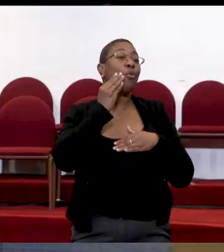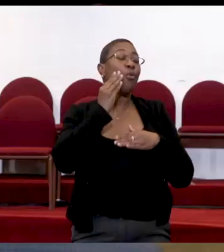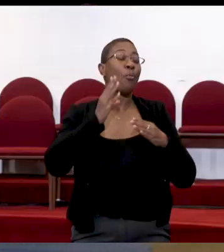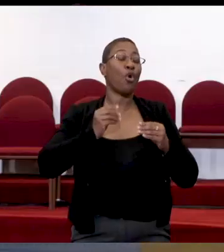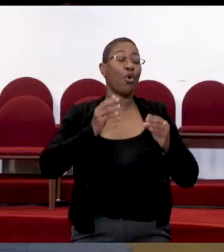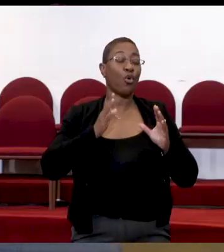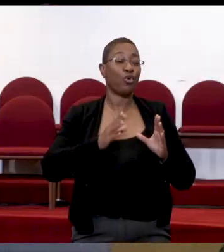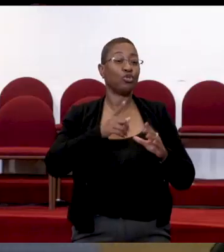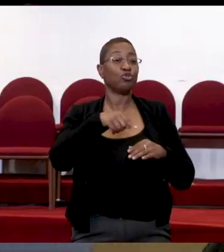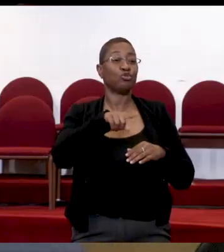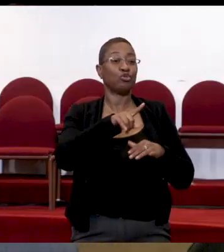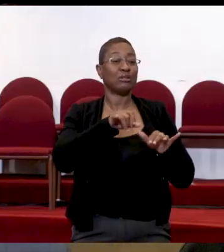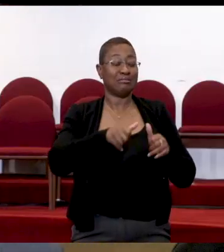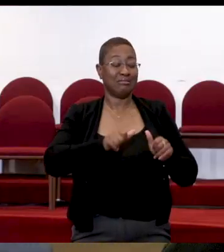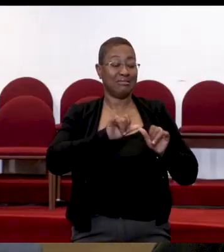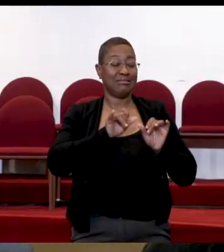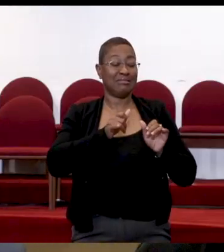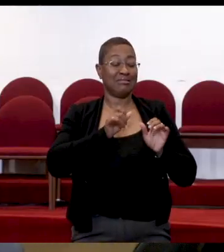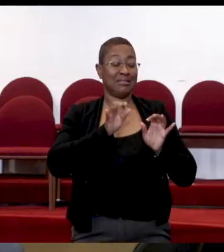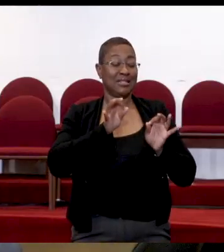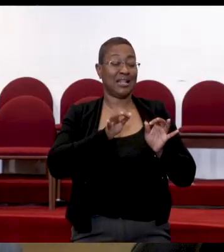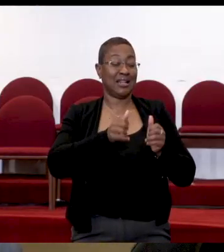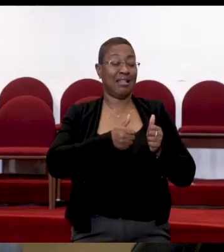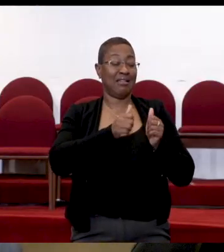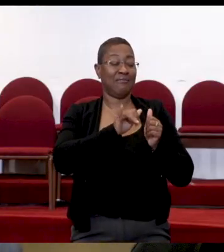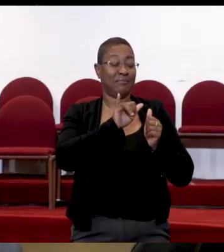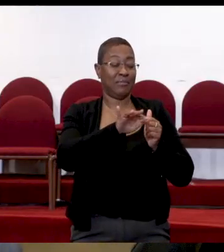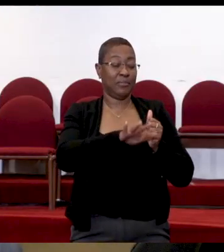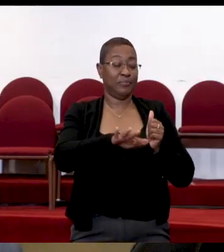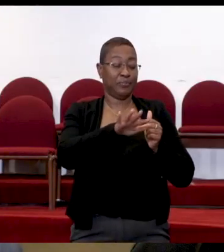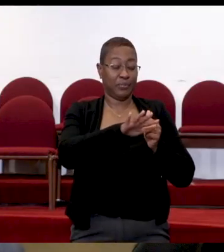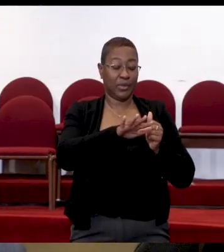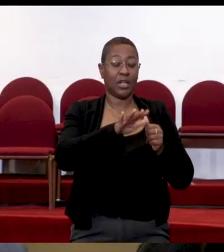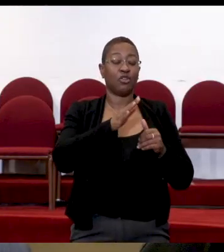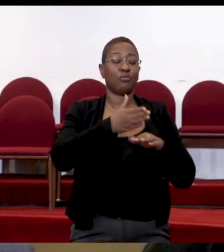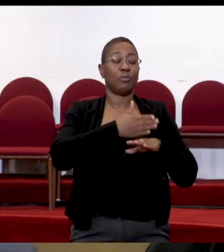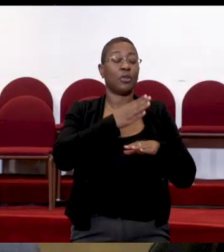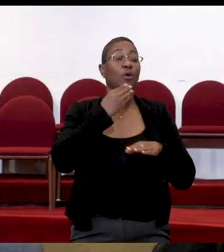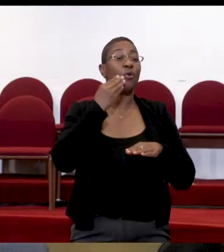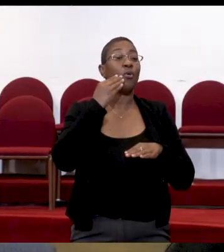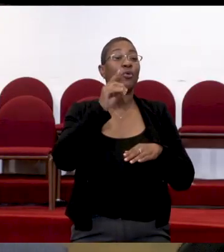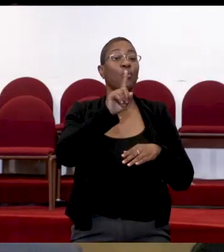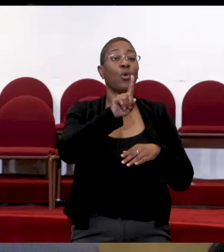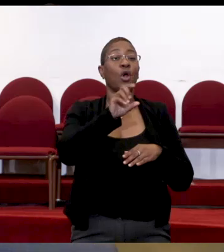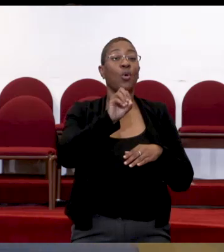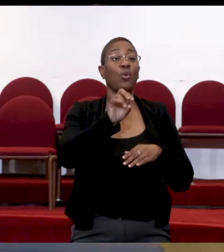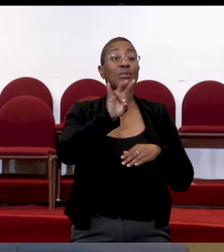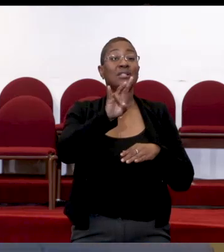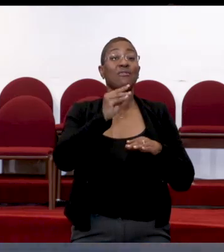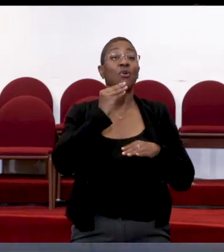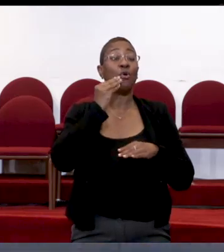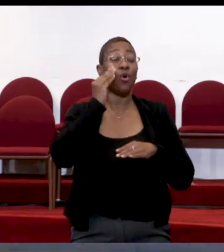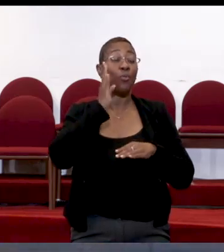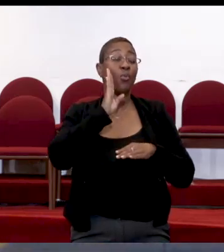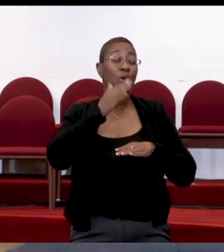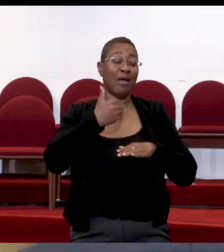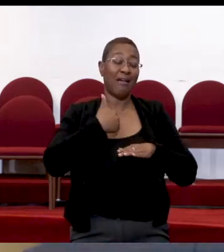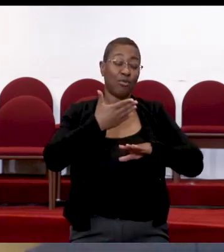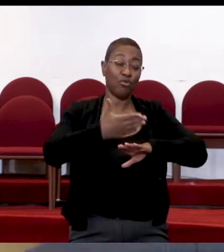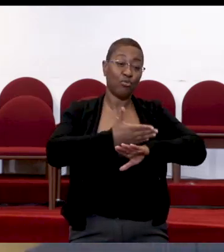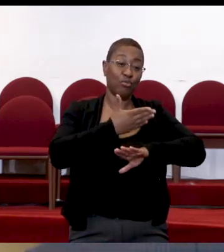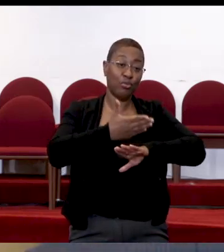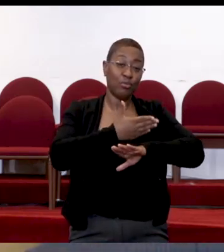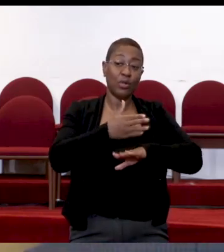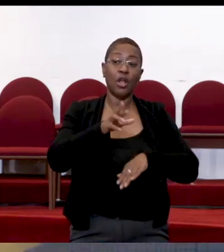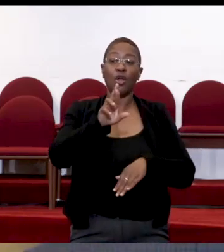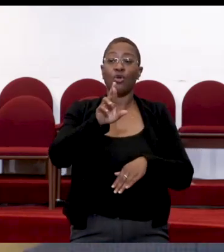homes. Within these two neighborhoods, we have 107 homes that will be receiving upgrades, and as Ray Solomon said,